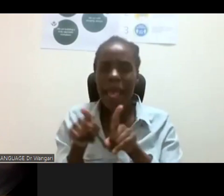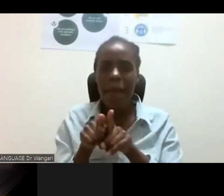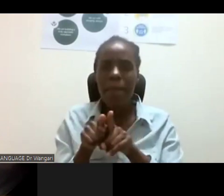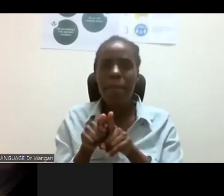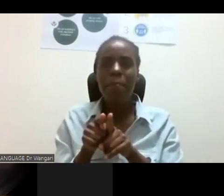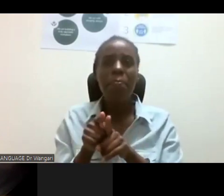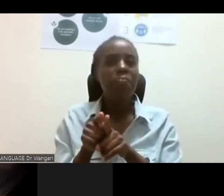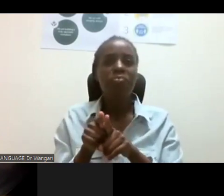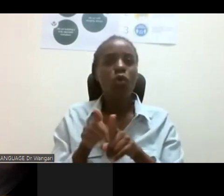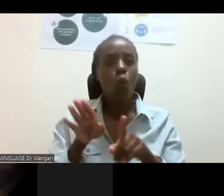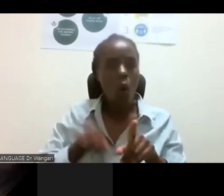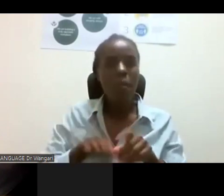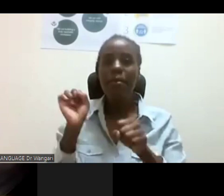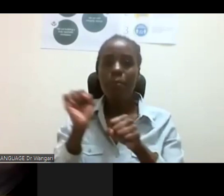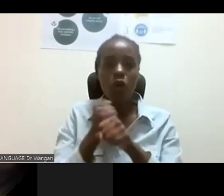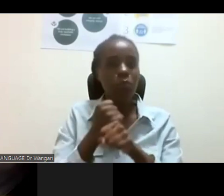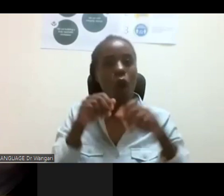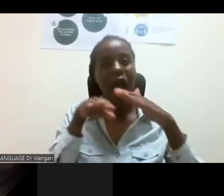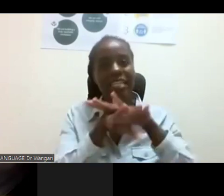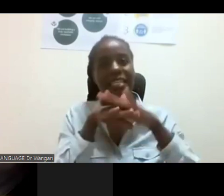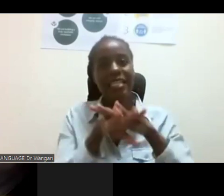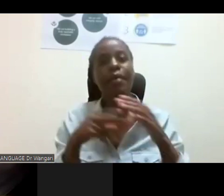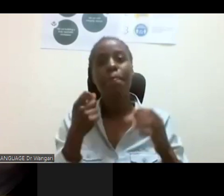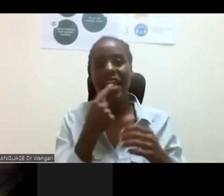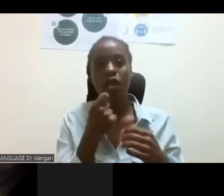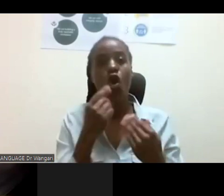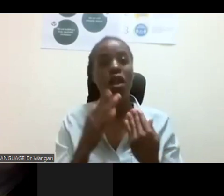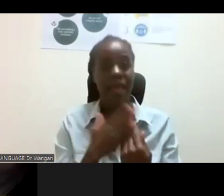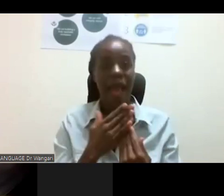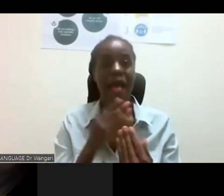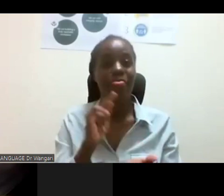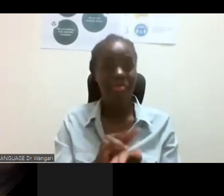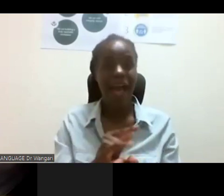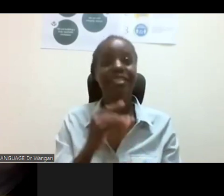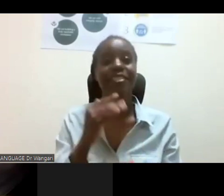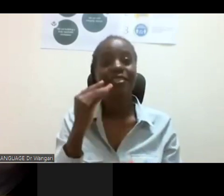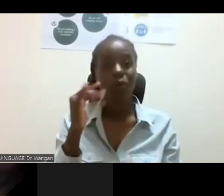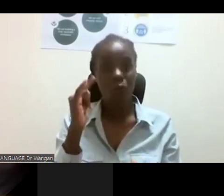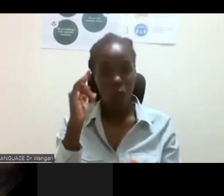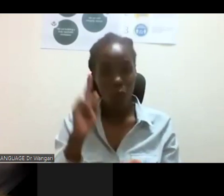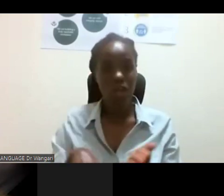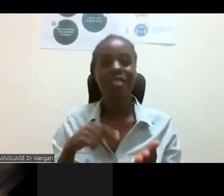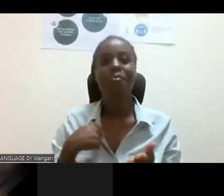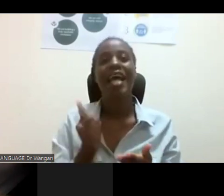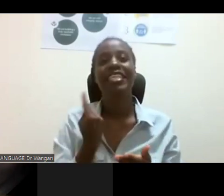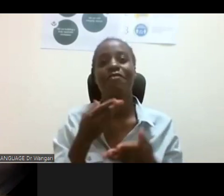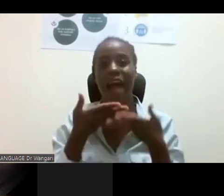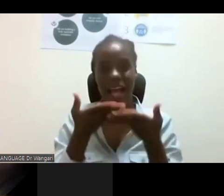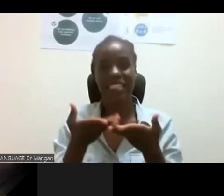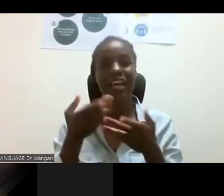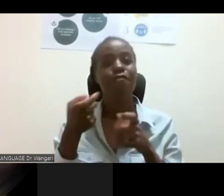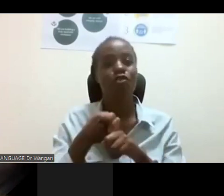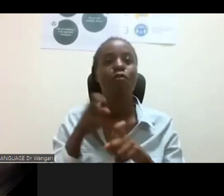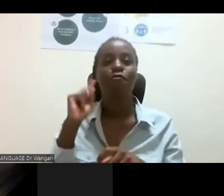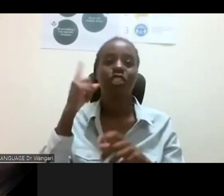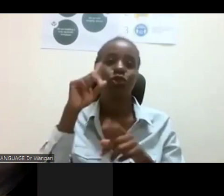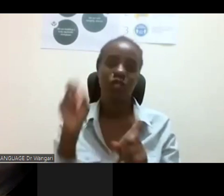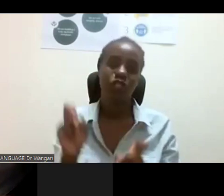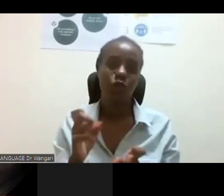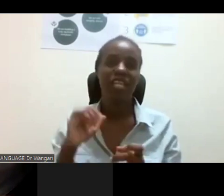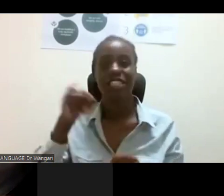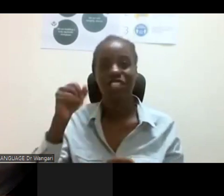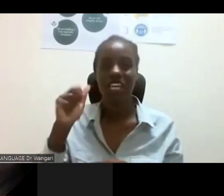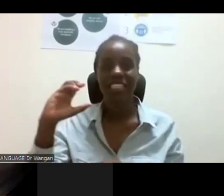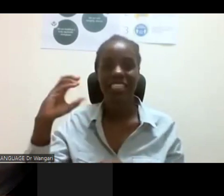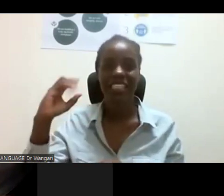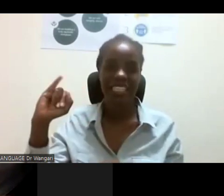access medical care. That is what I have answered in the first question, Jacinta. Thank you